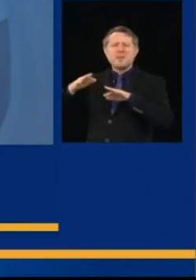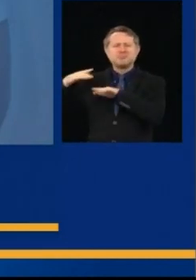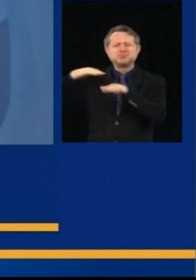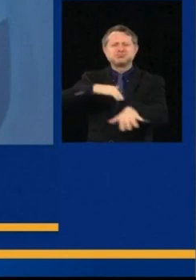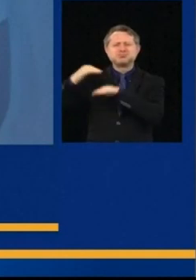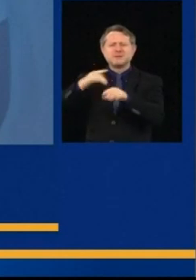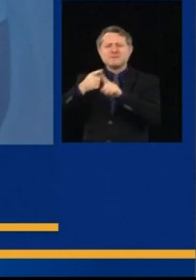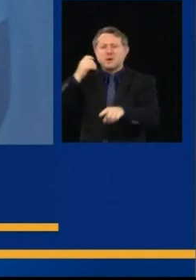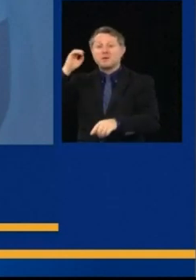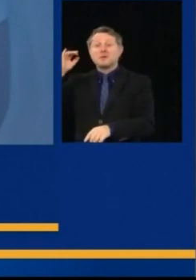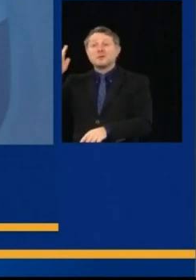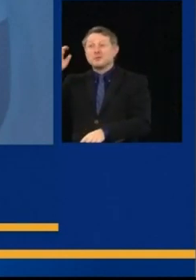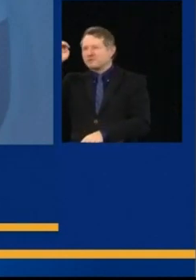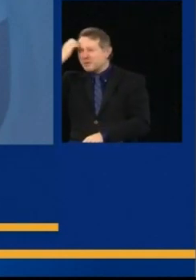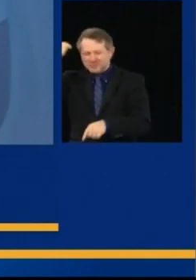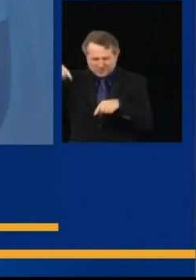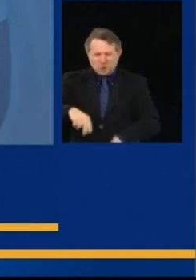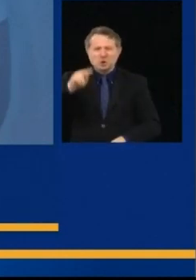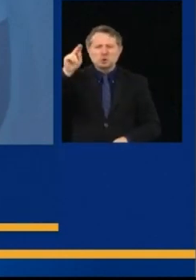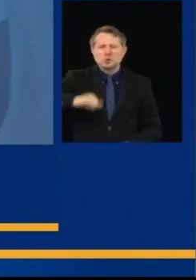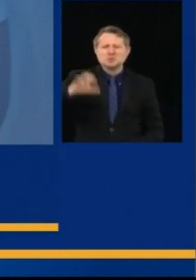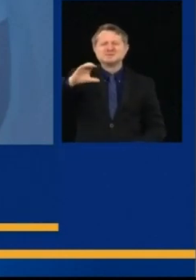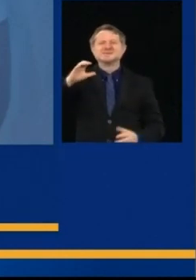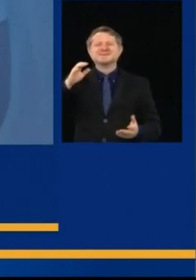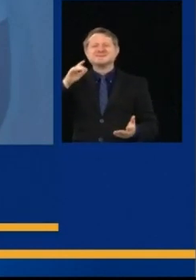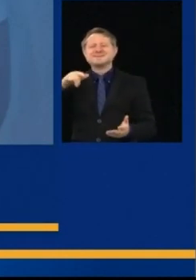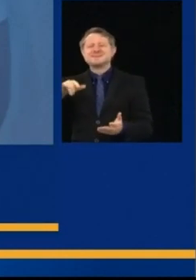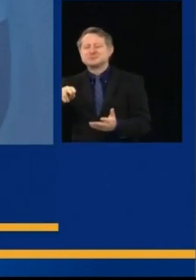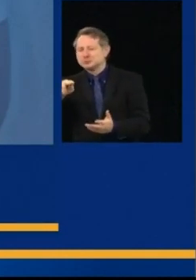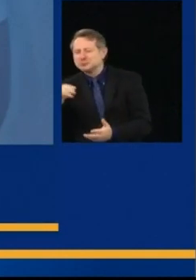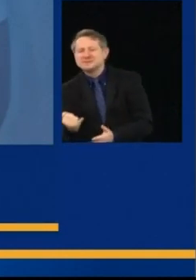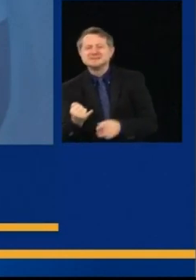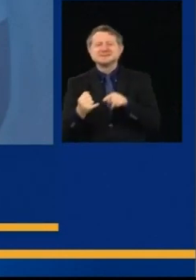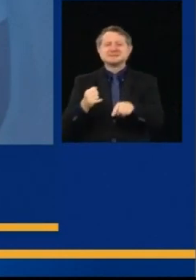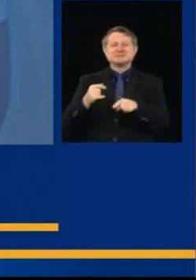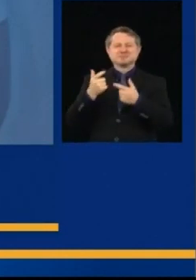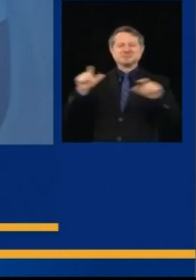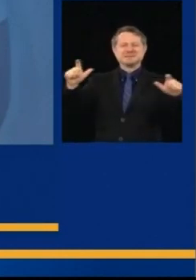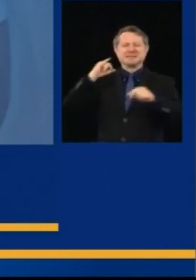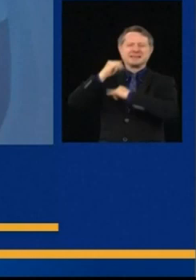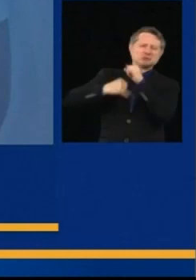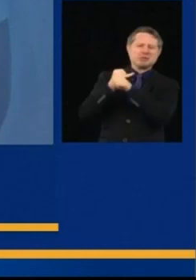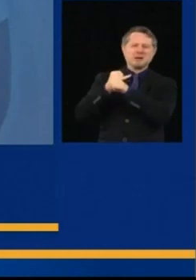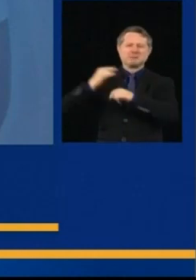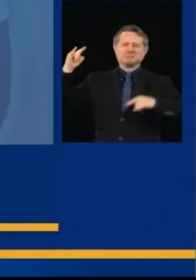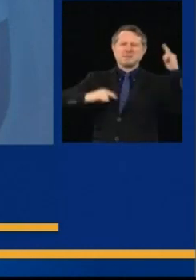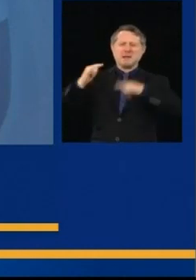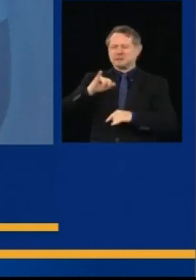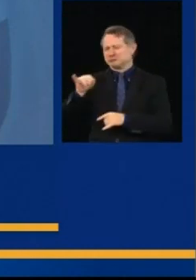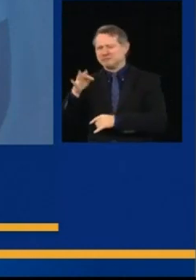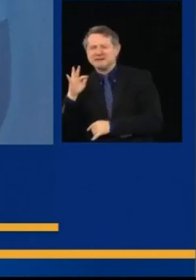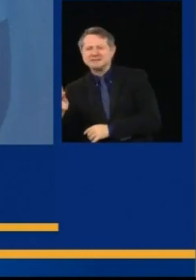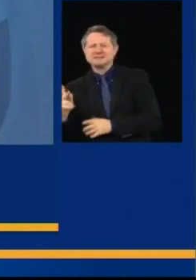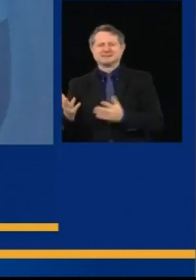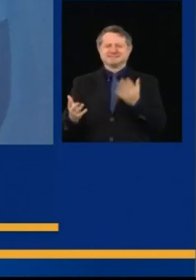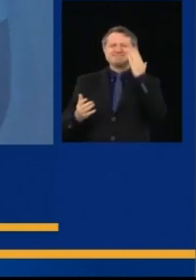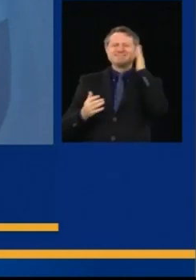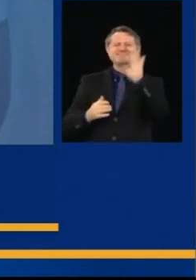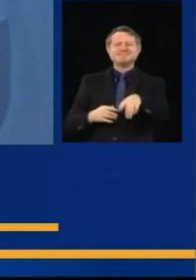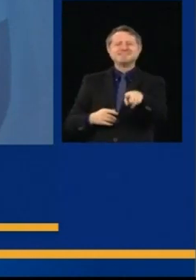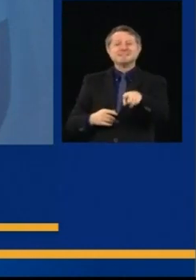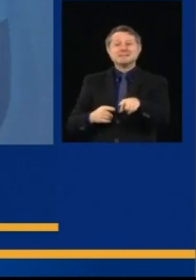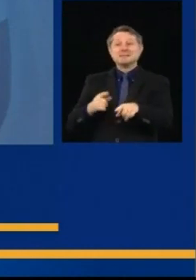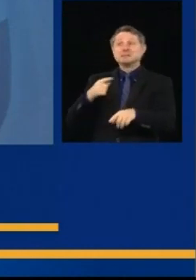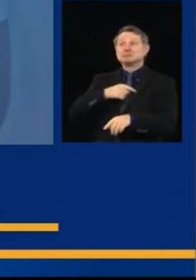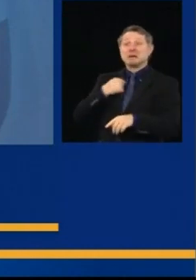international airport, JFK. And no one knew it was coming from Europe because it had gone from China to Europe, and then it gets here from